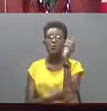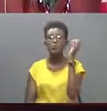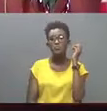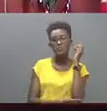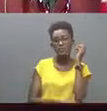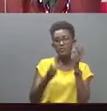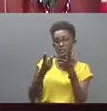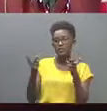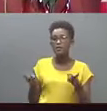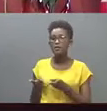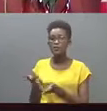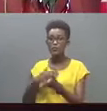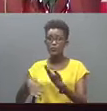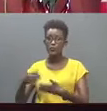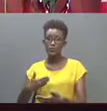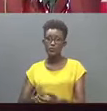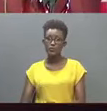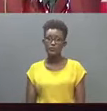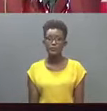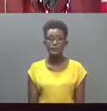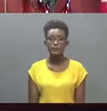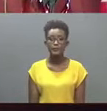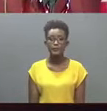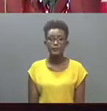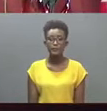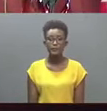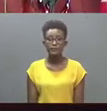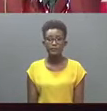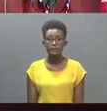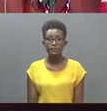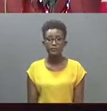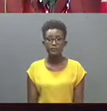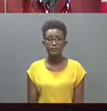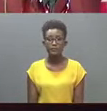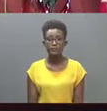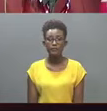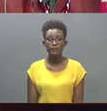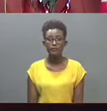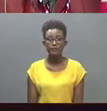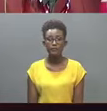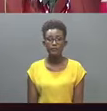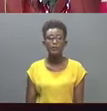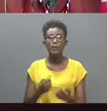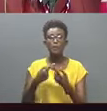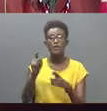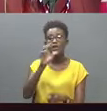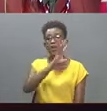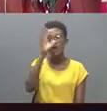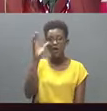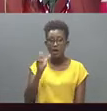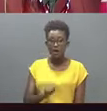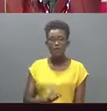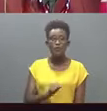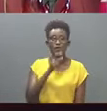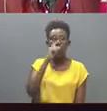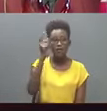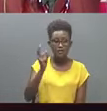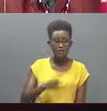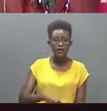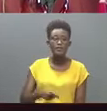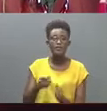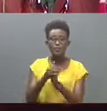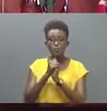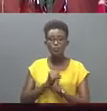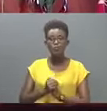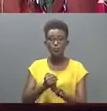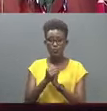nibyo turimo dufite insengero tuzicaramo rero bituma tunyurwa nibyo Satan ariko akaba ari utwara Afrika. Needs spiritual warfare.